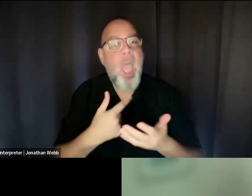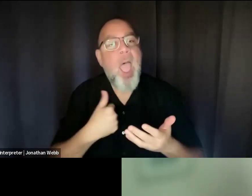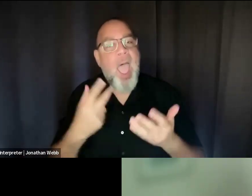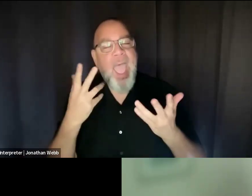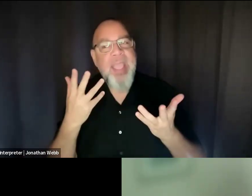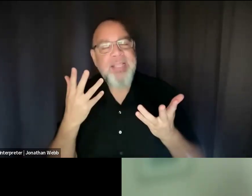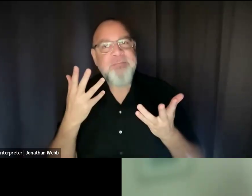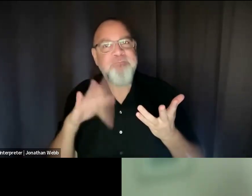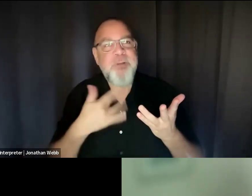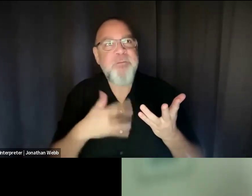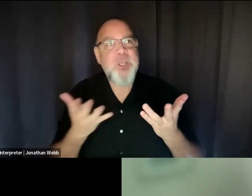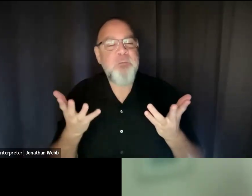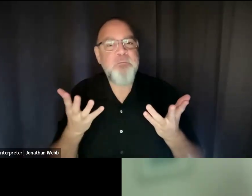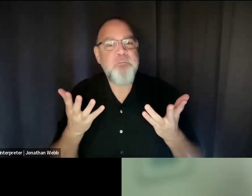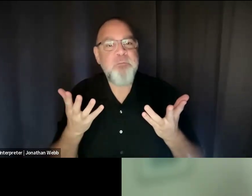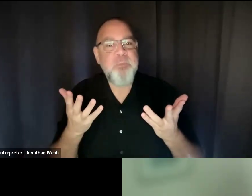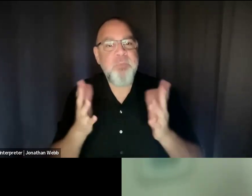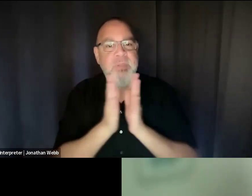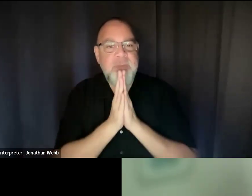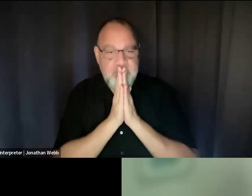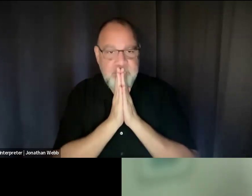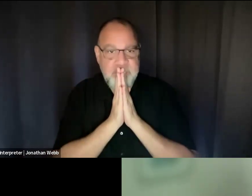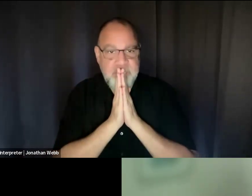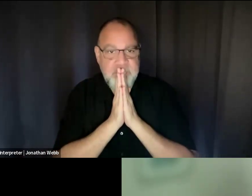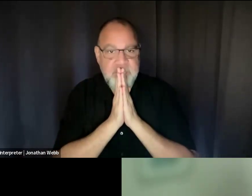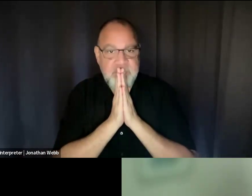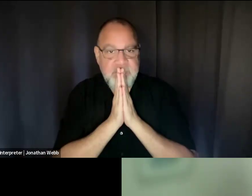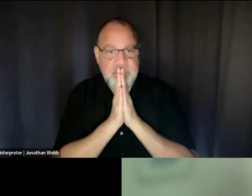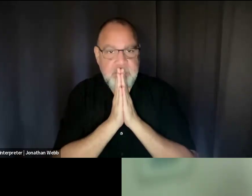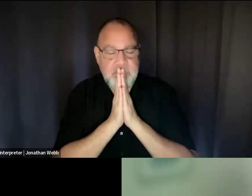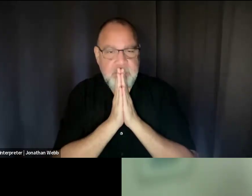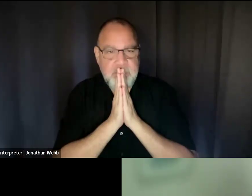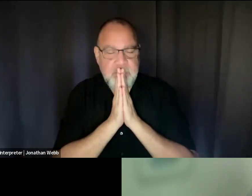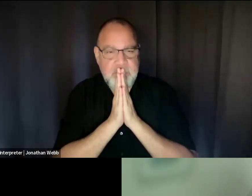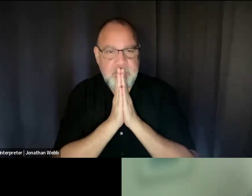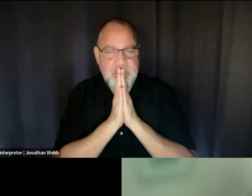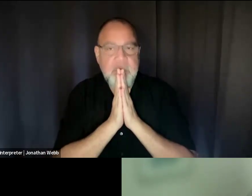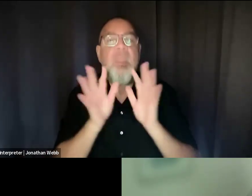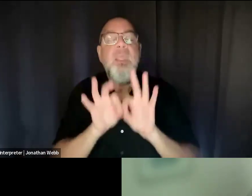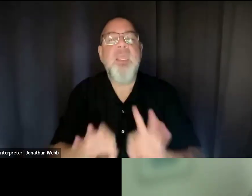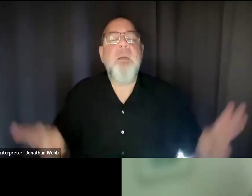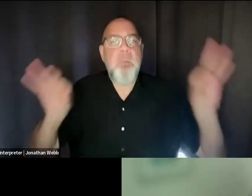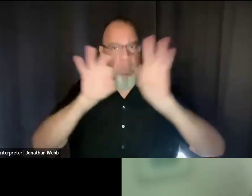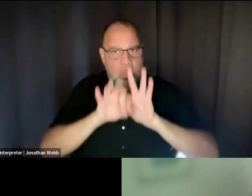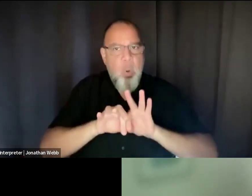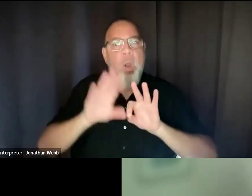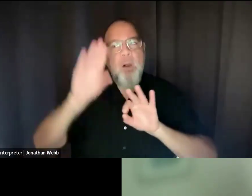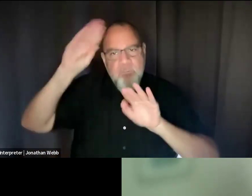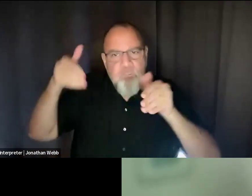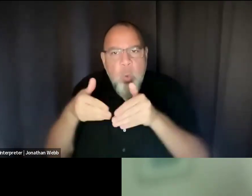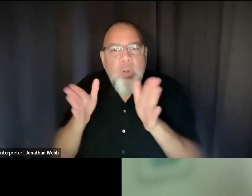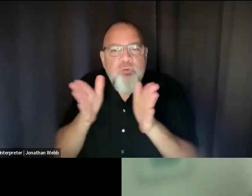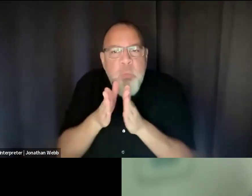can be done, I think with a couple of things, not just done right. I always say, focus small, think through like a key,